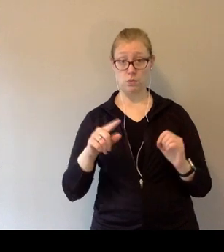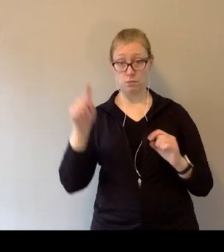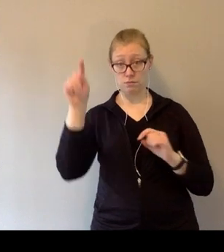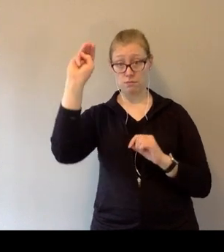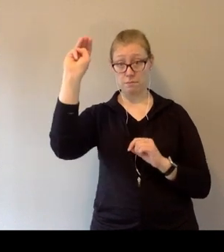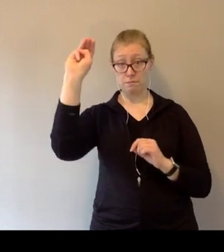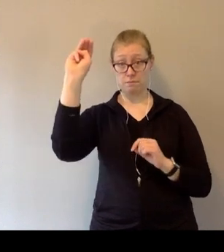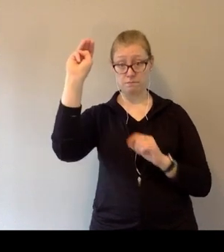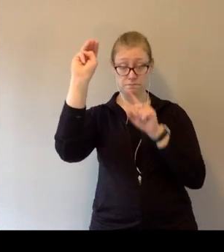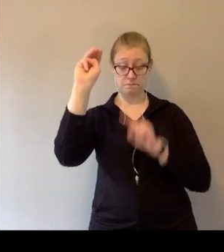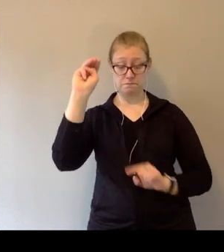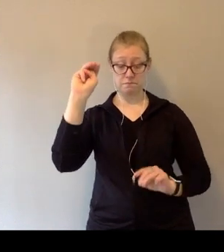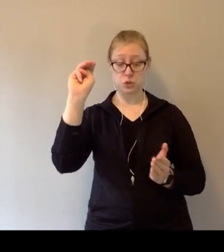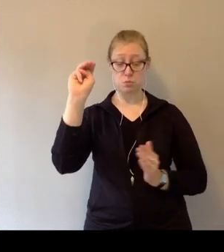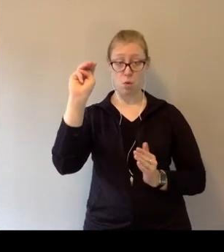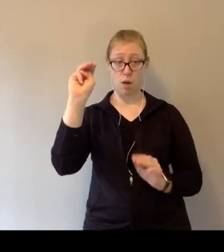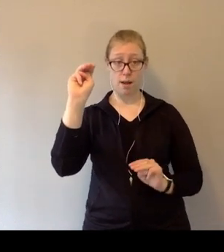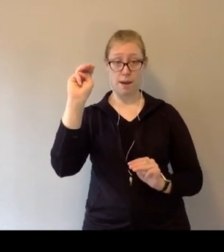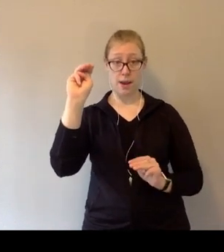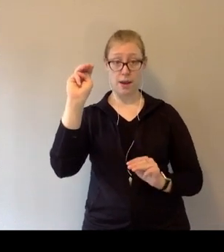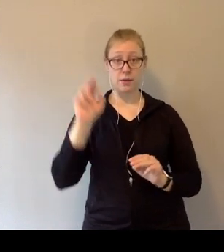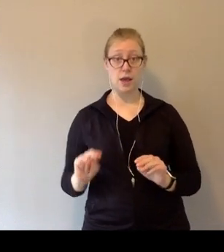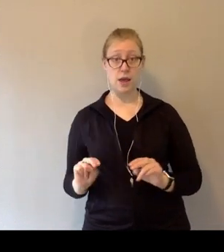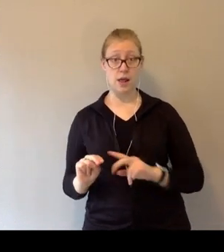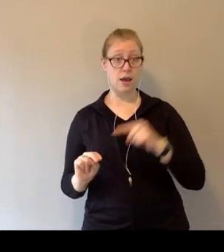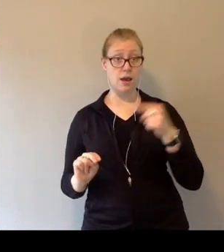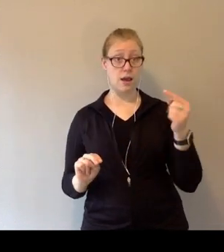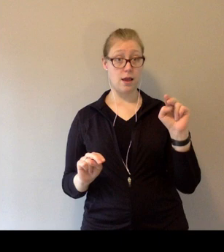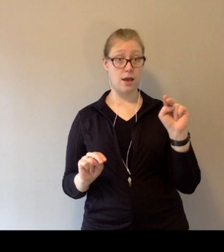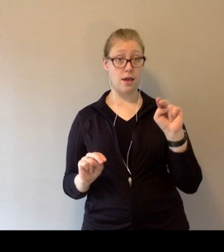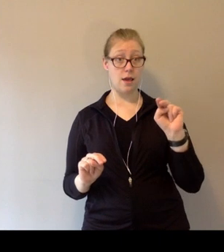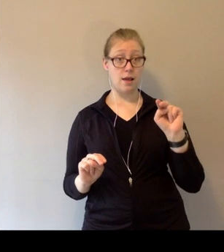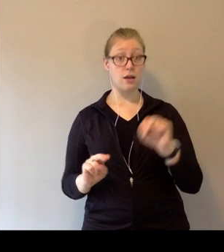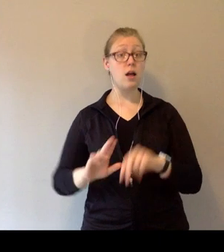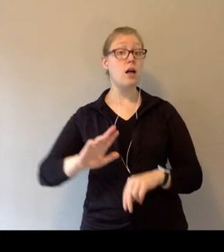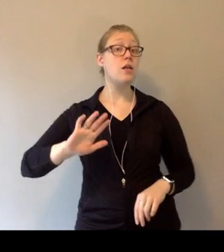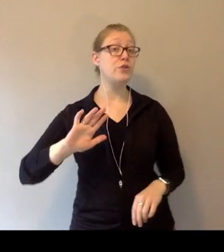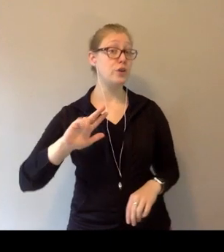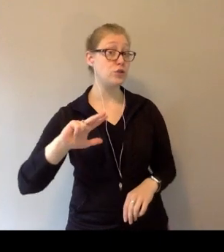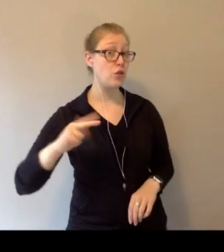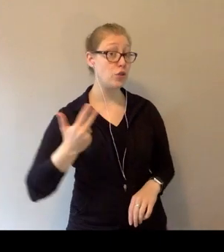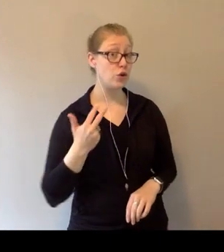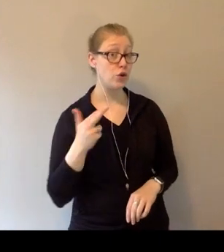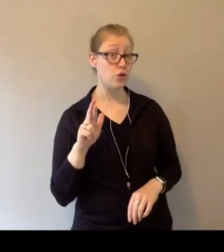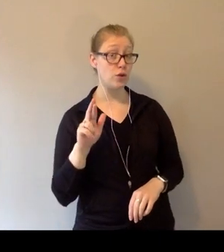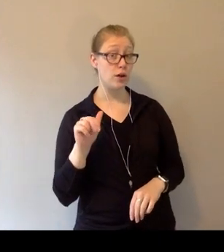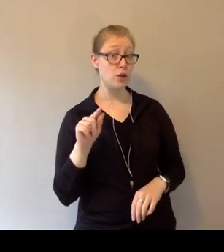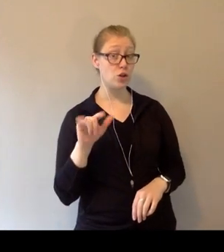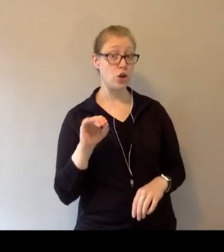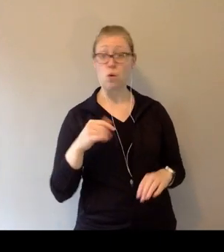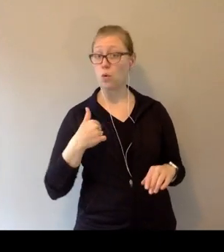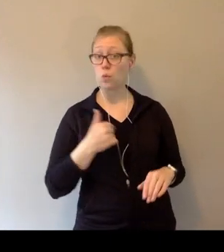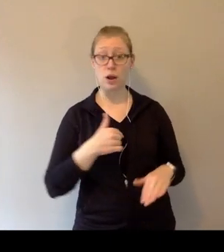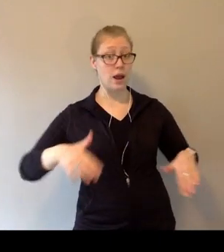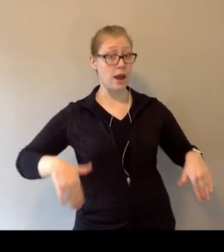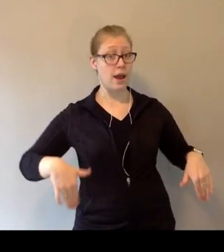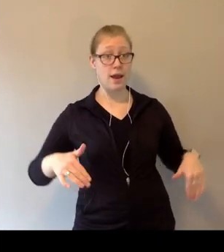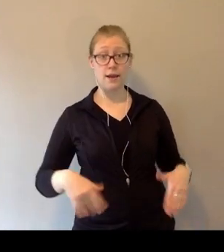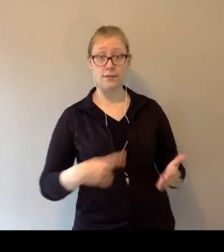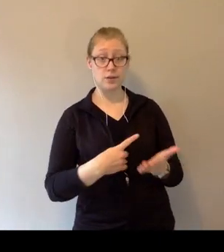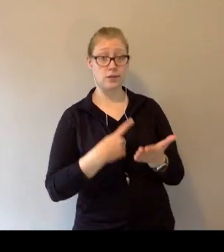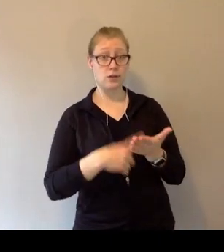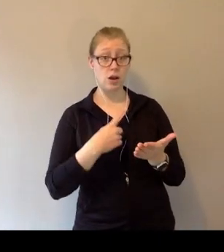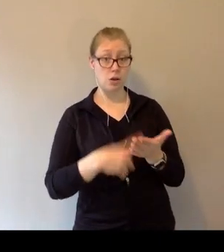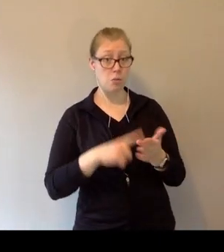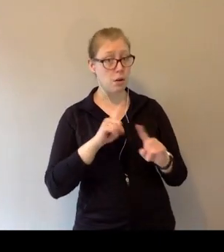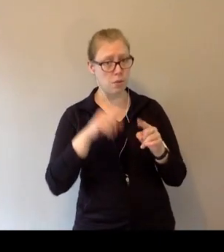n. And so there's a third ratio, which we have not talked about at all. But if you remember back to the